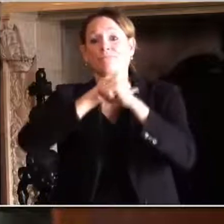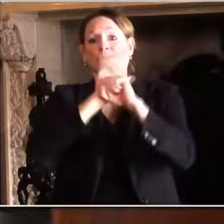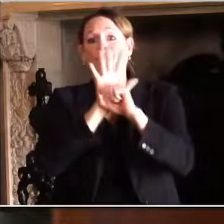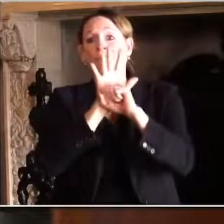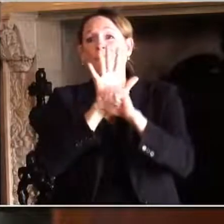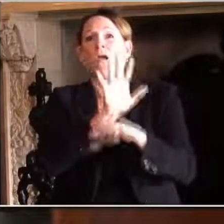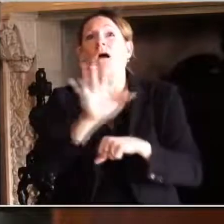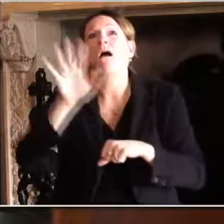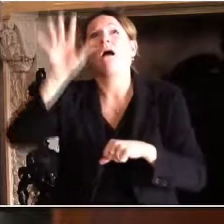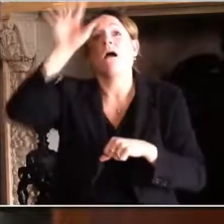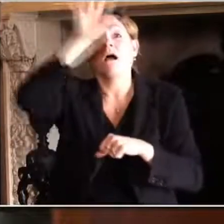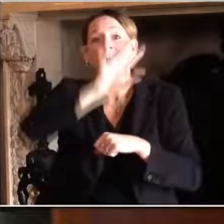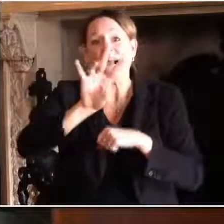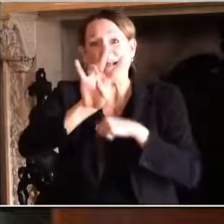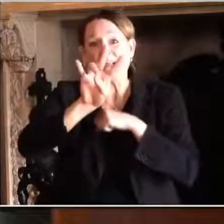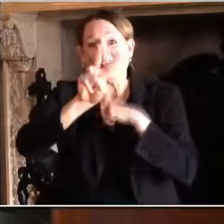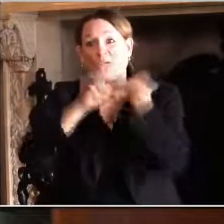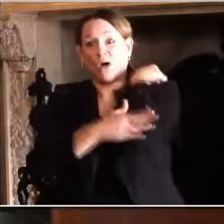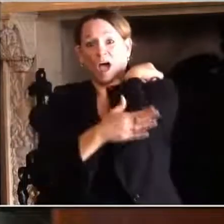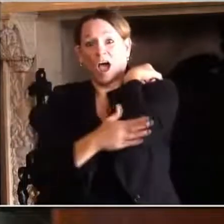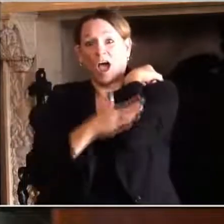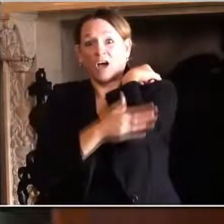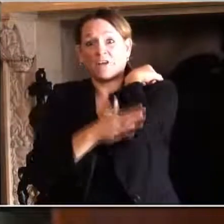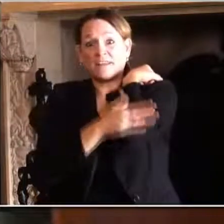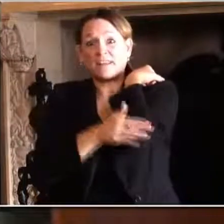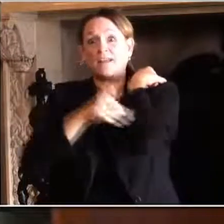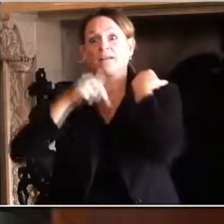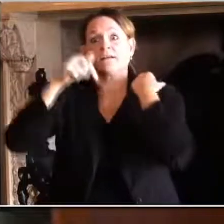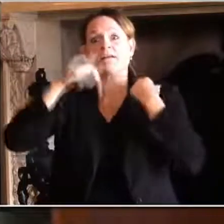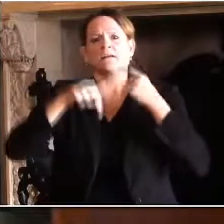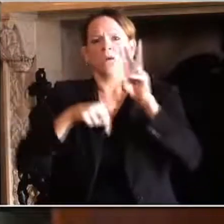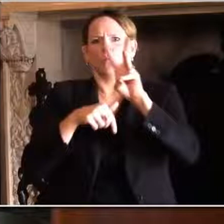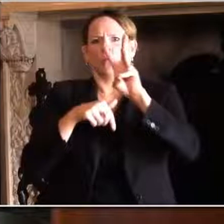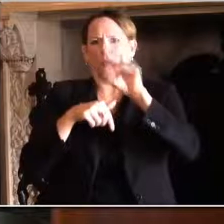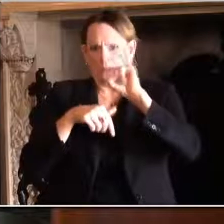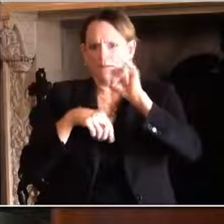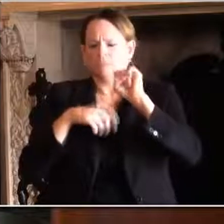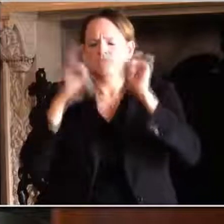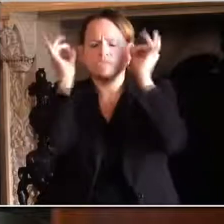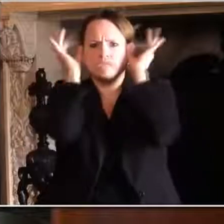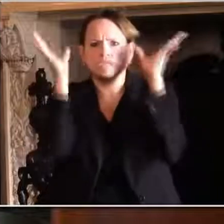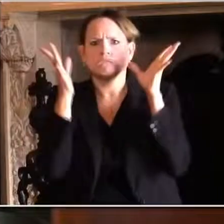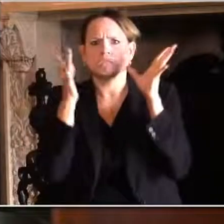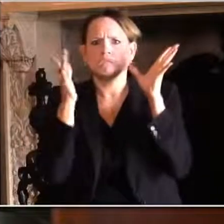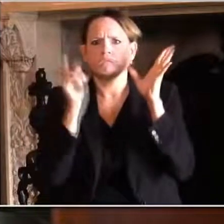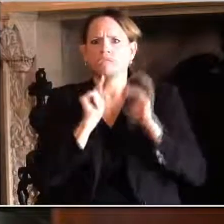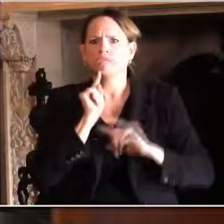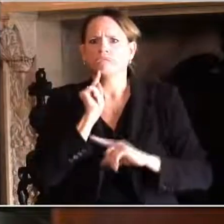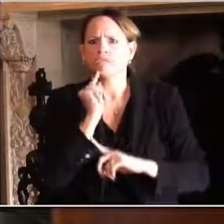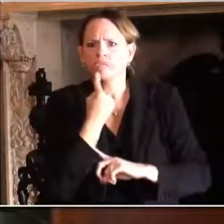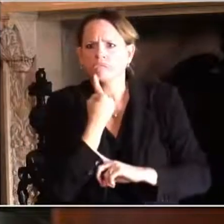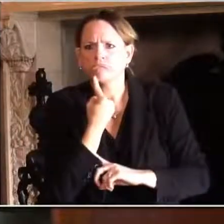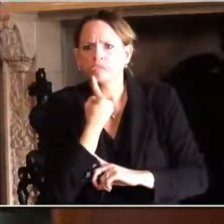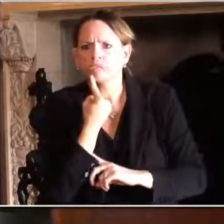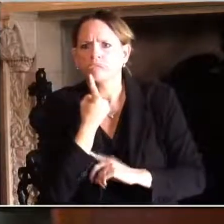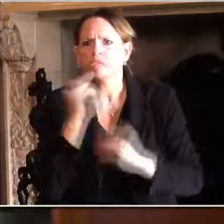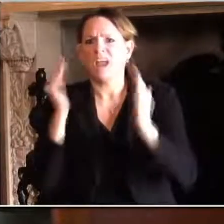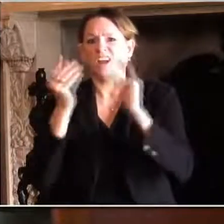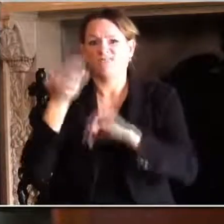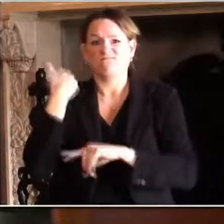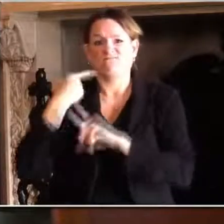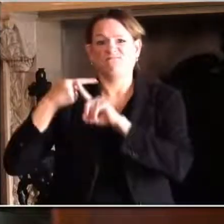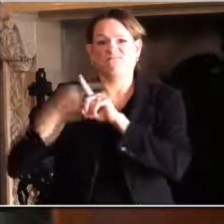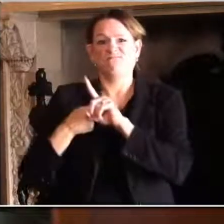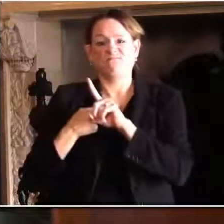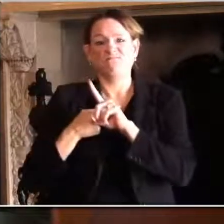state shows us that Wisconsin is in a much more serious situation today than we were a month ago, or even when the